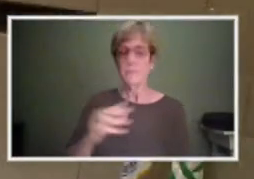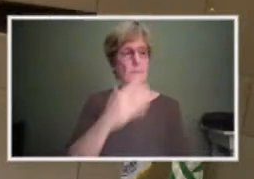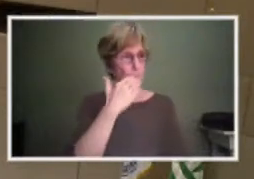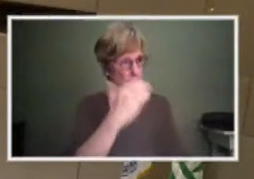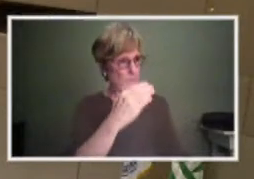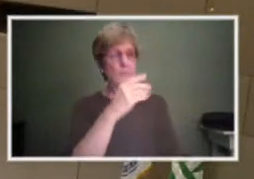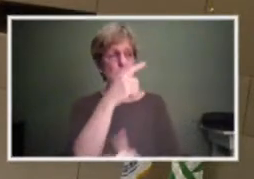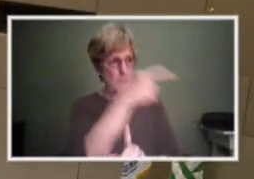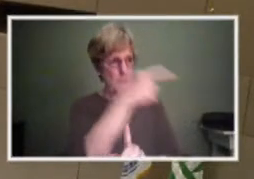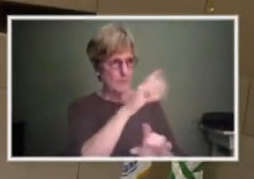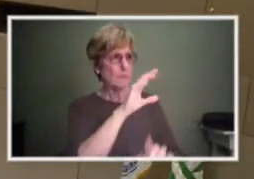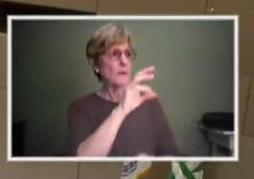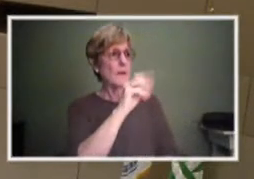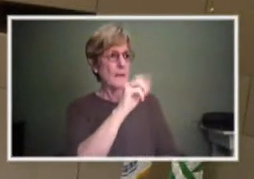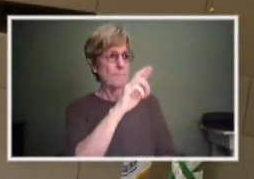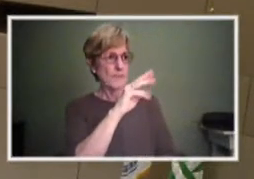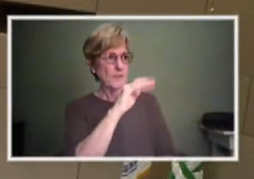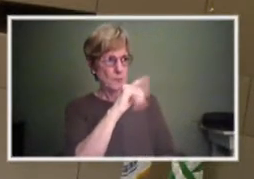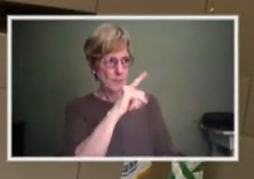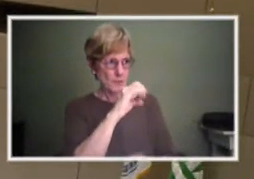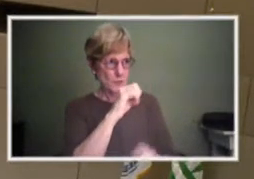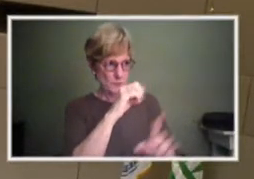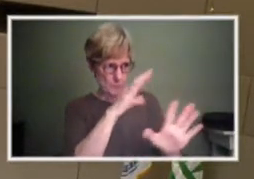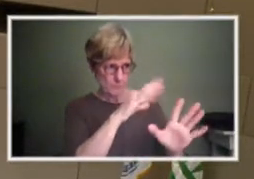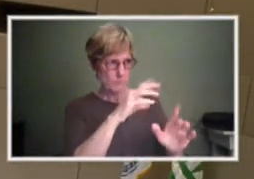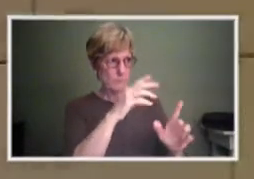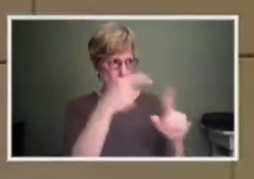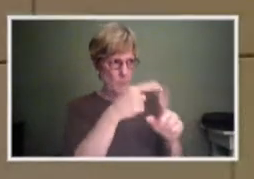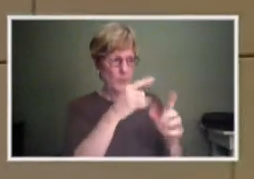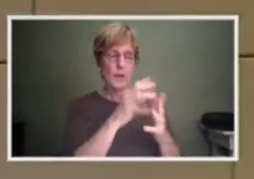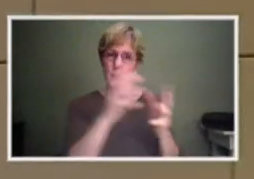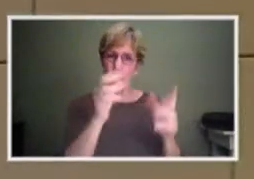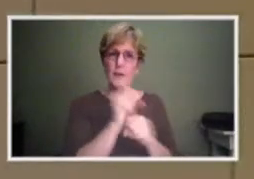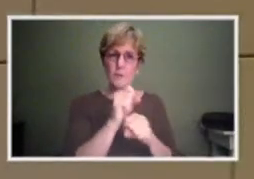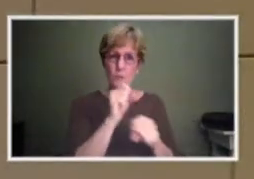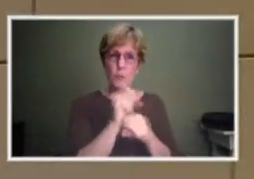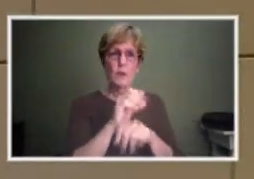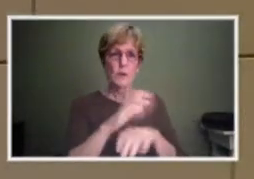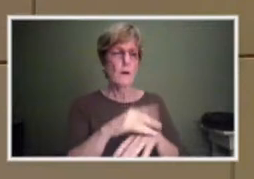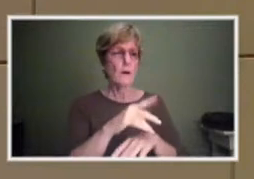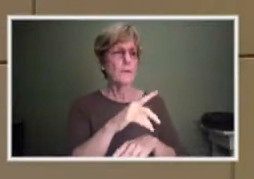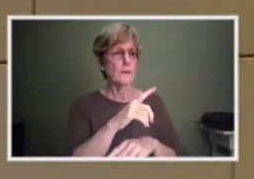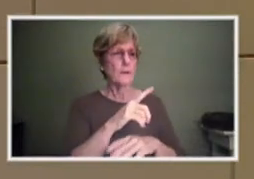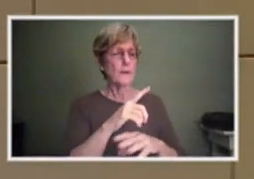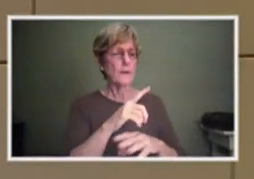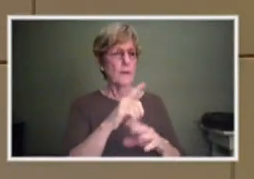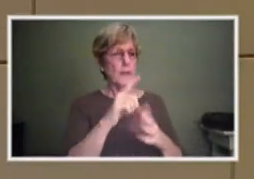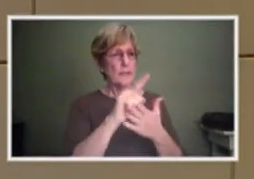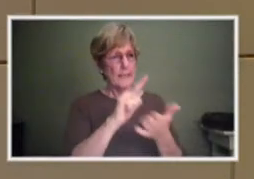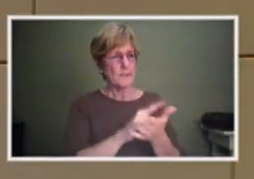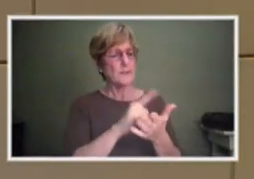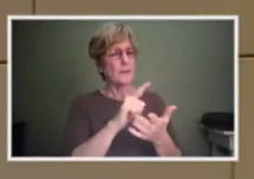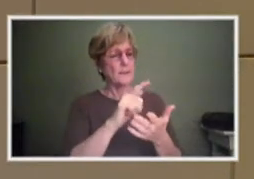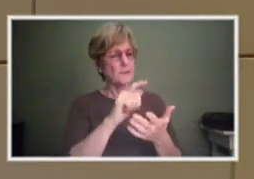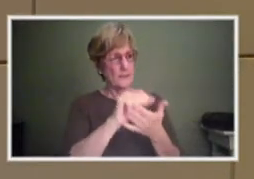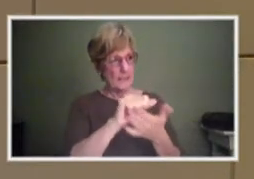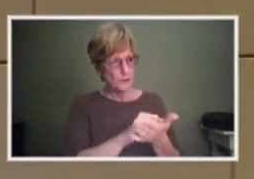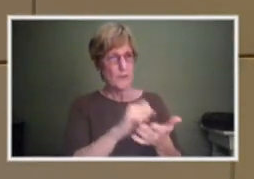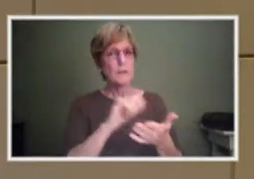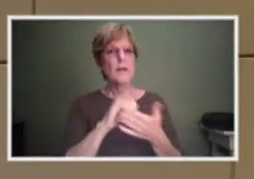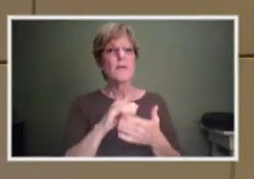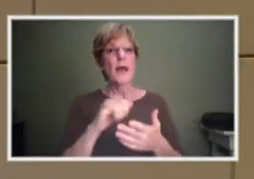point, this was part of the work that goes on the legislative agenda. This is something that council